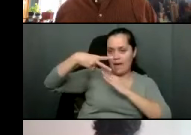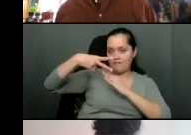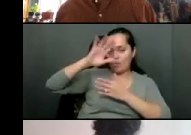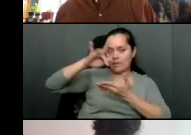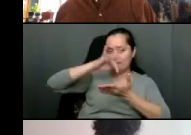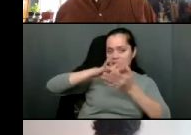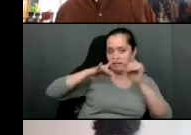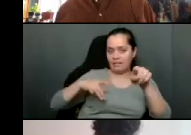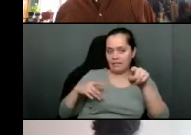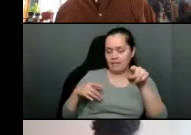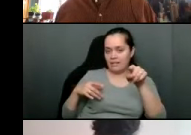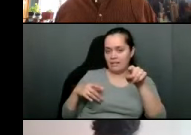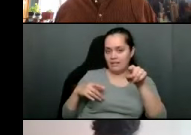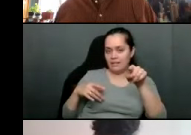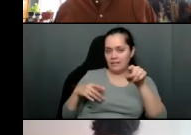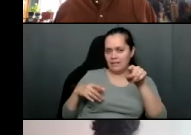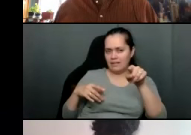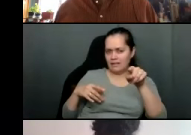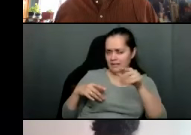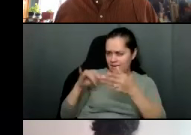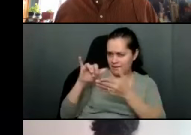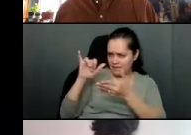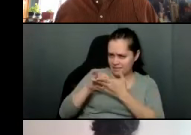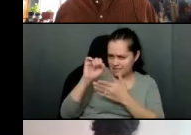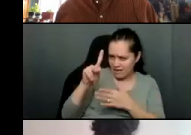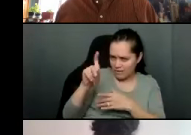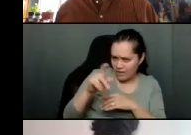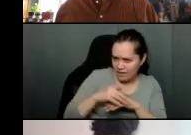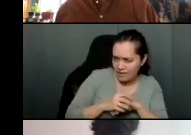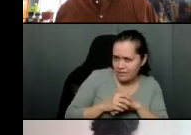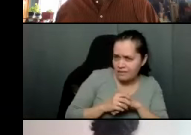middle. Is that okay?